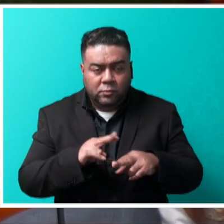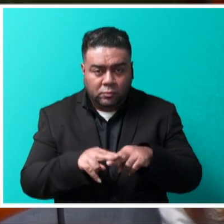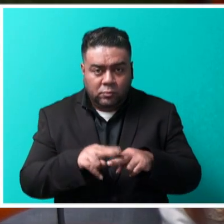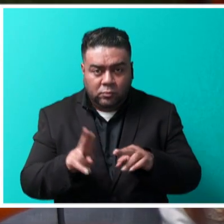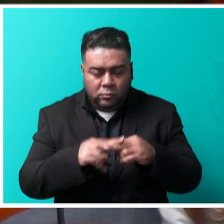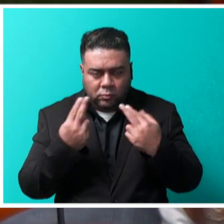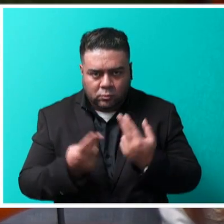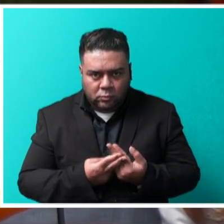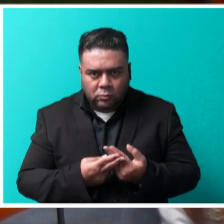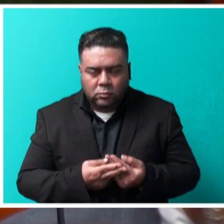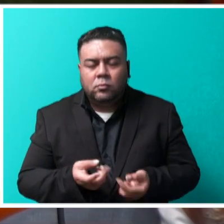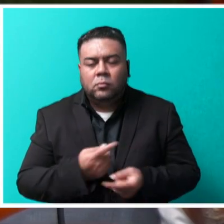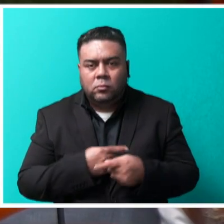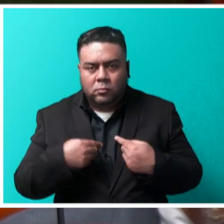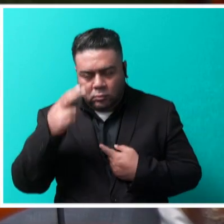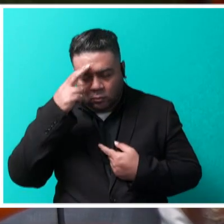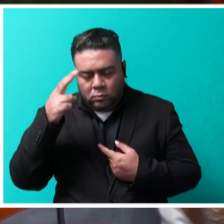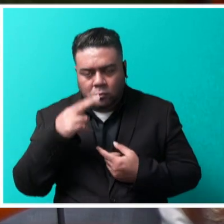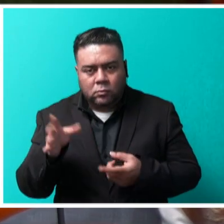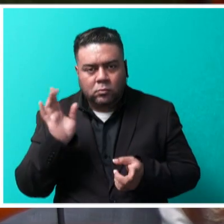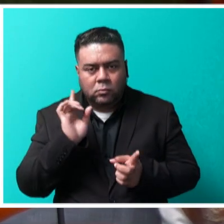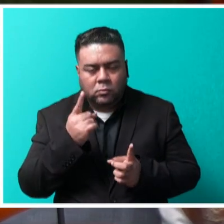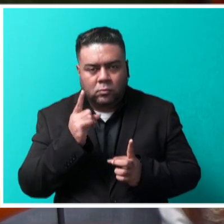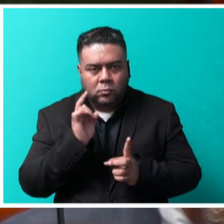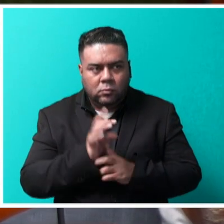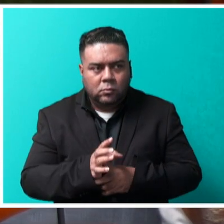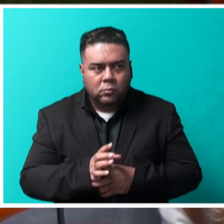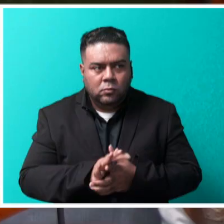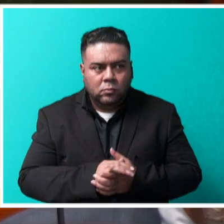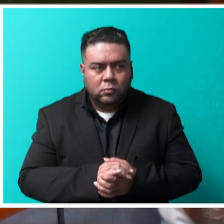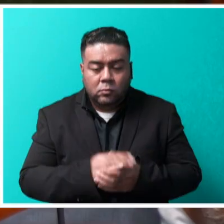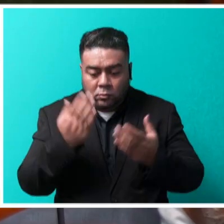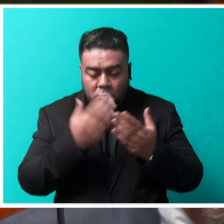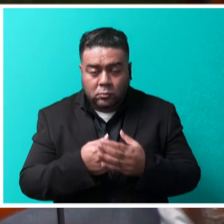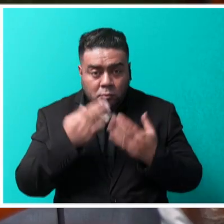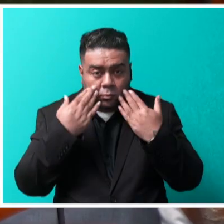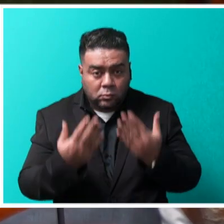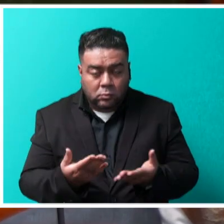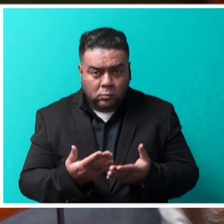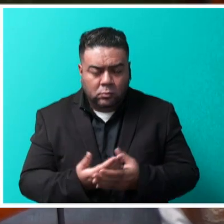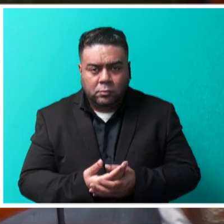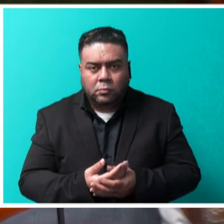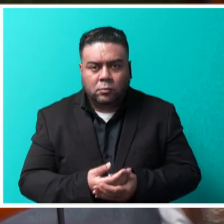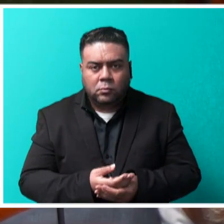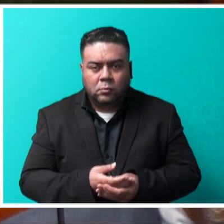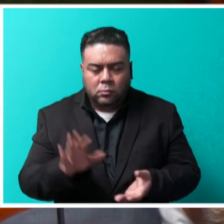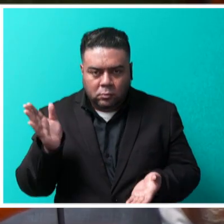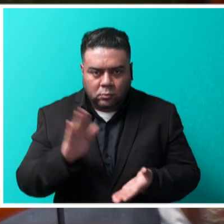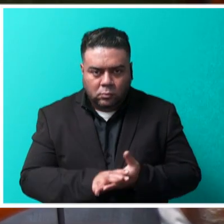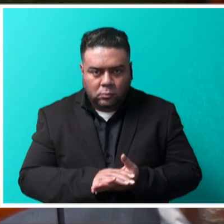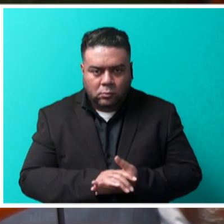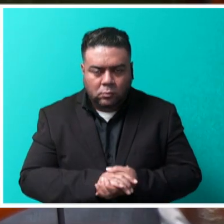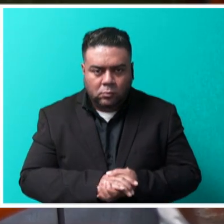families, our nation's first dedicated parenting app. Studies show that structured parenting programs reduce child neglect and